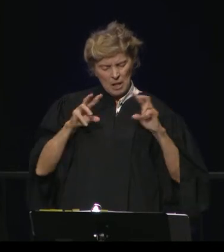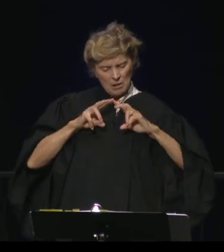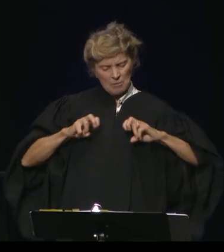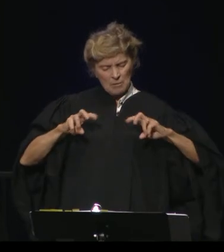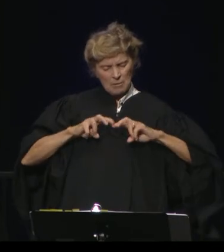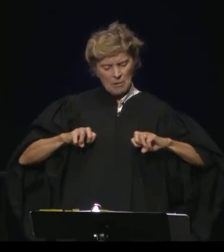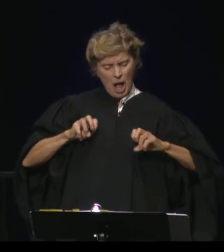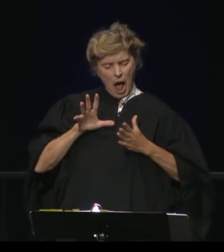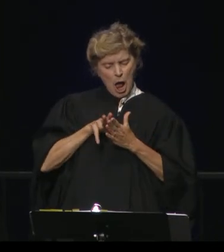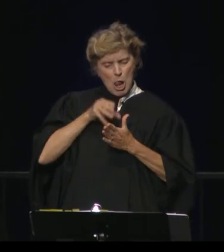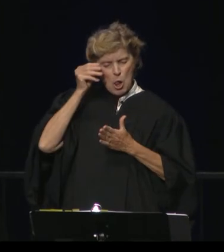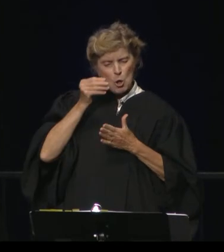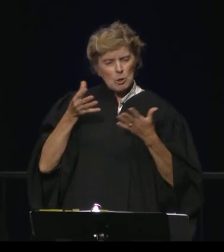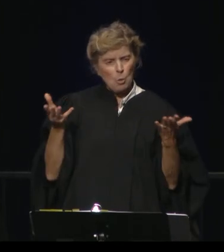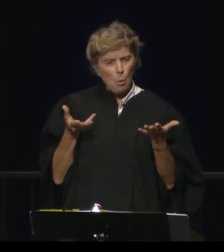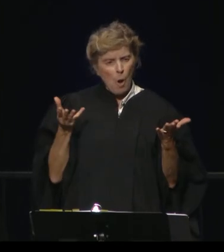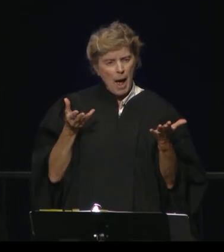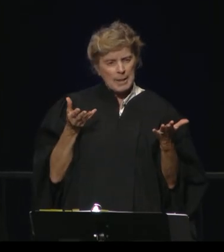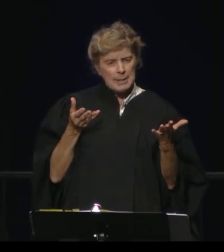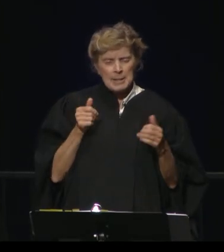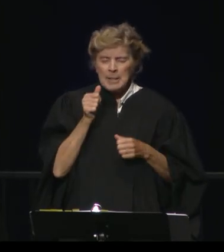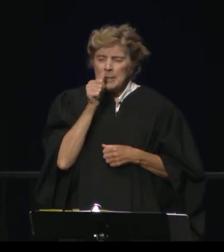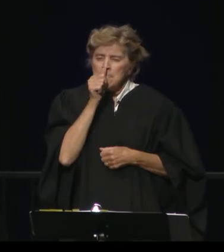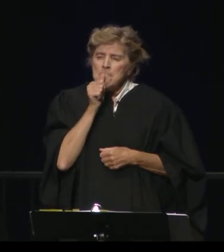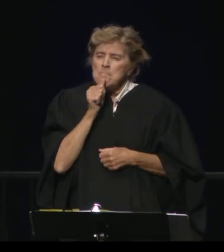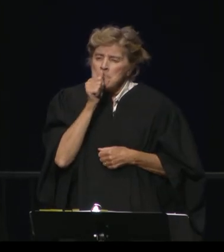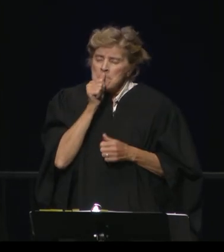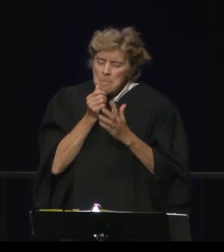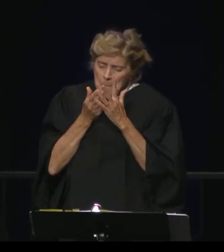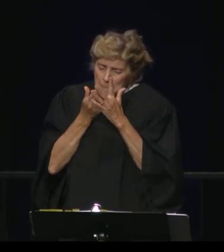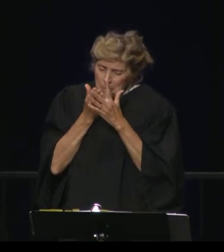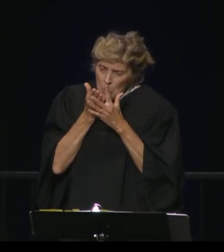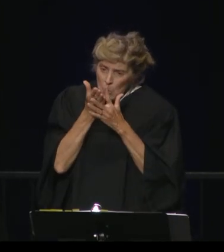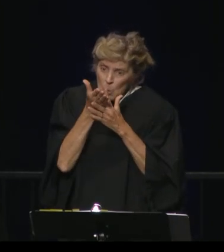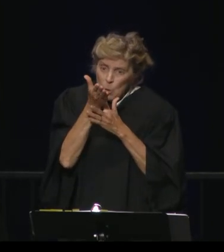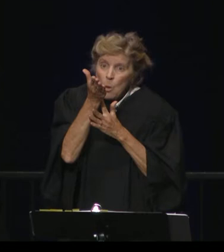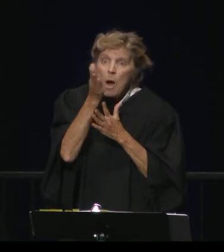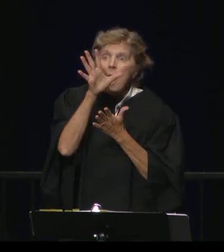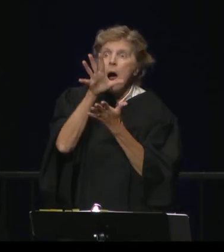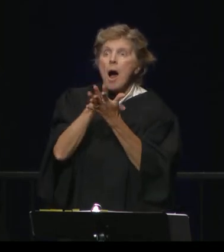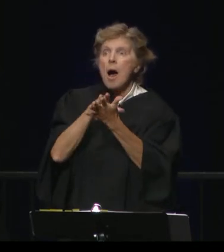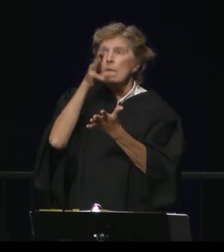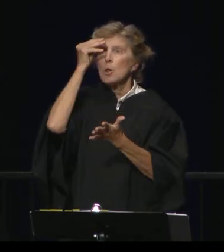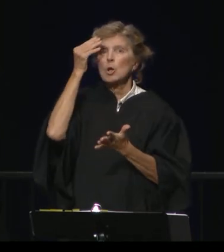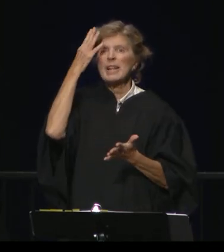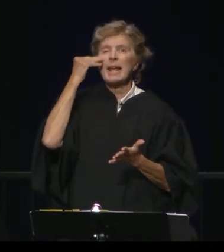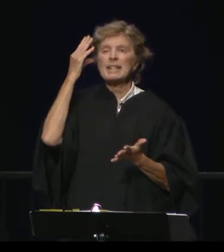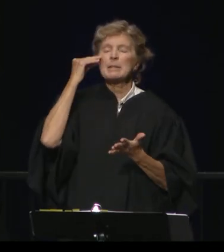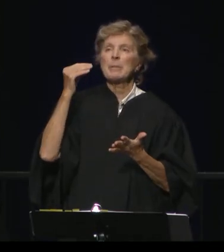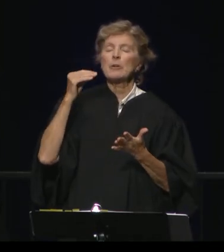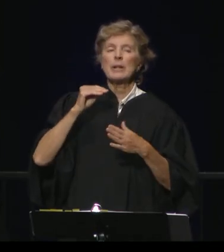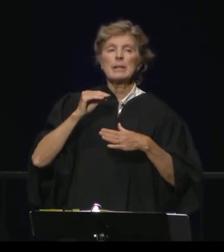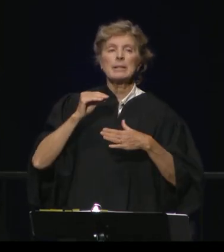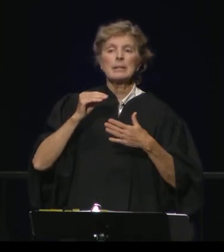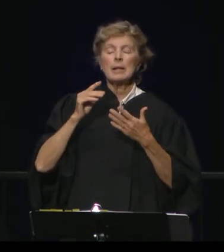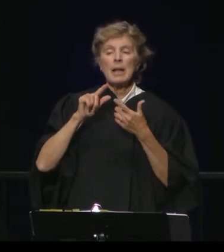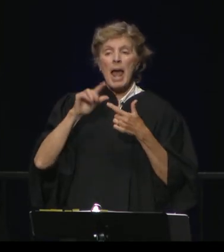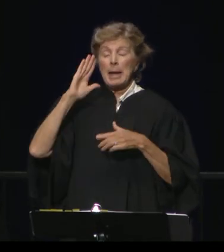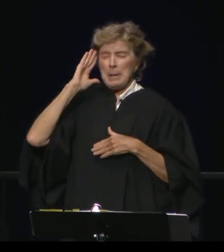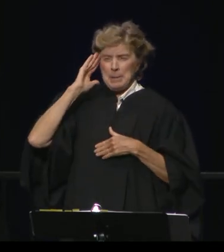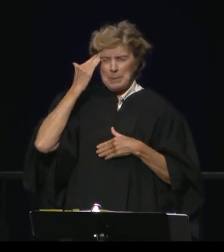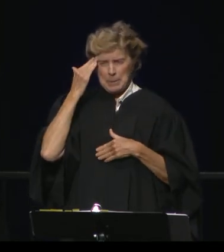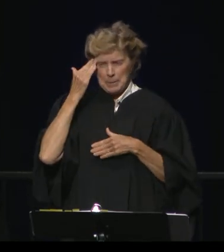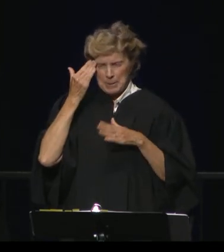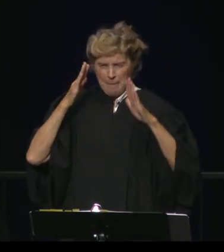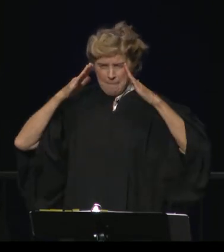That resilience gives you the means to learn from your experiences, and determination will keep you focused on